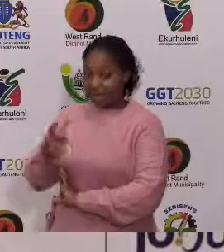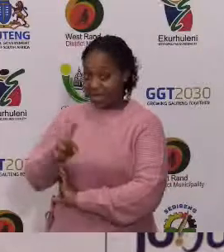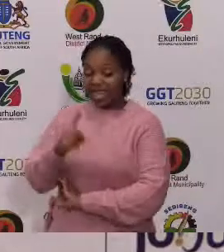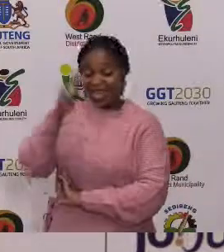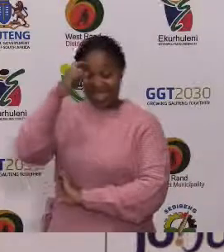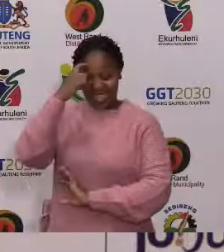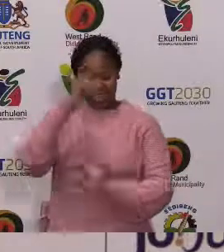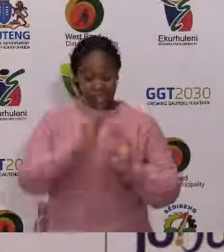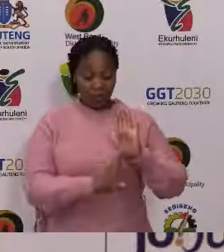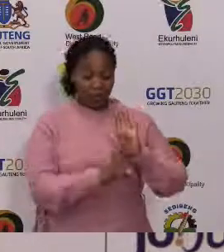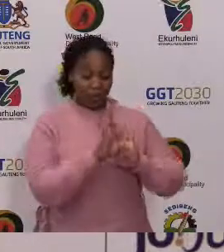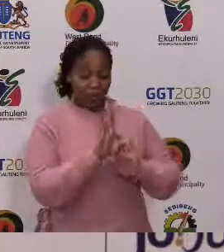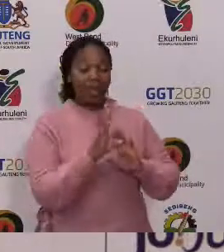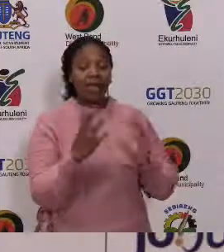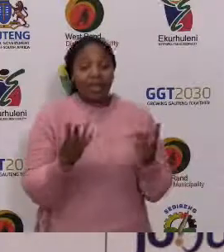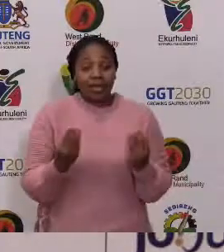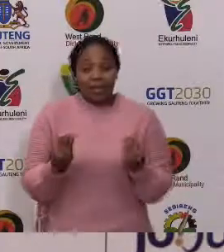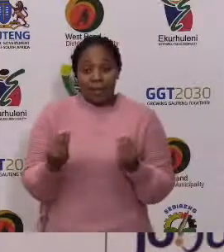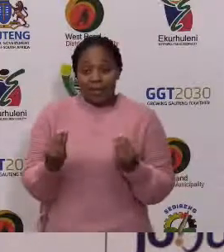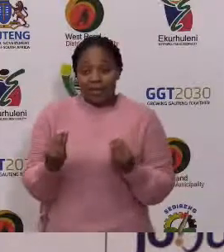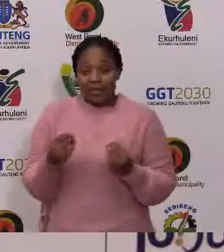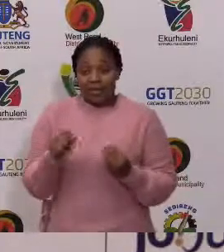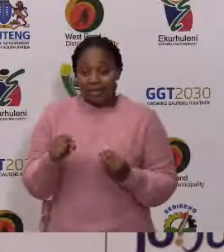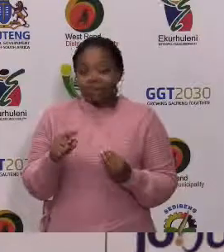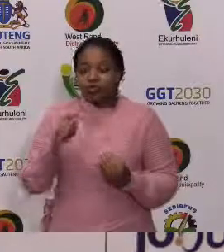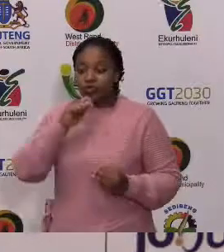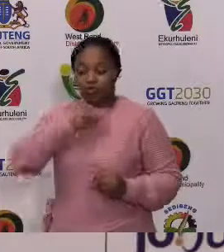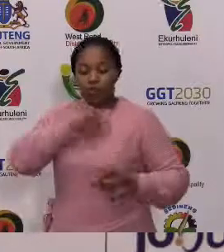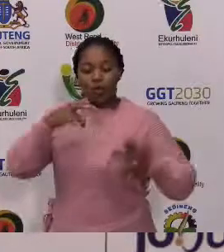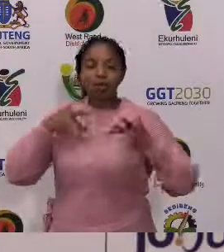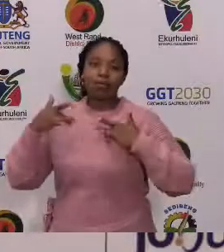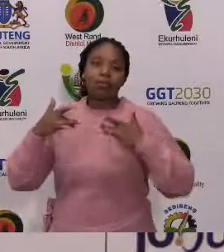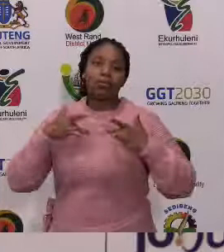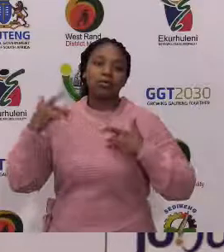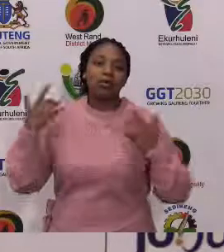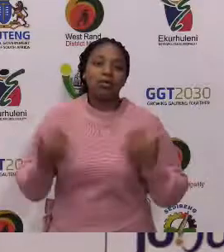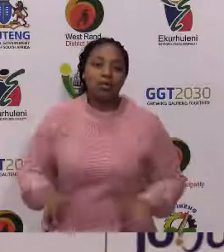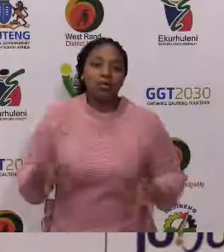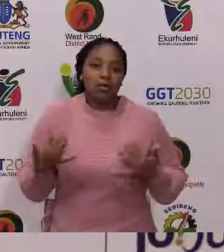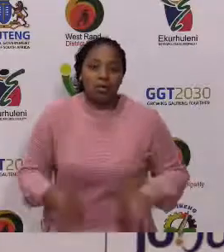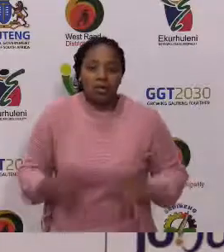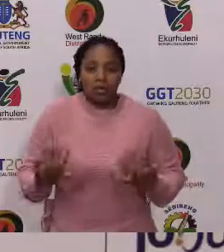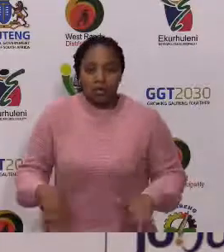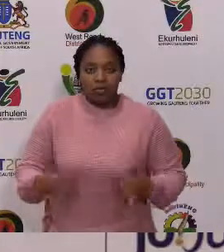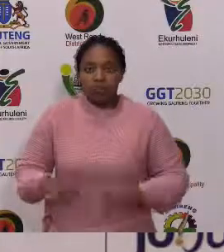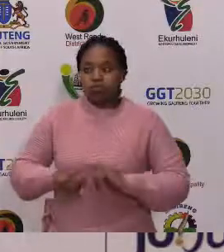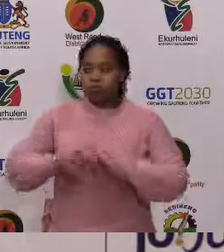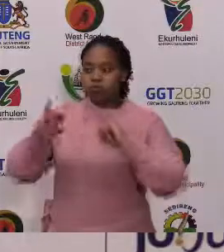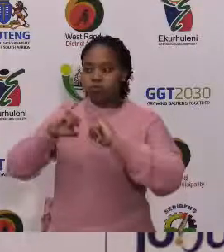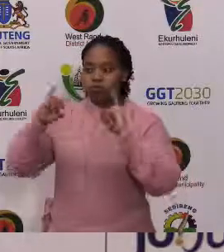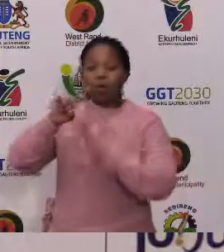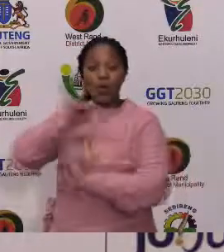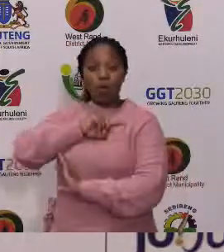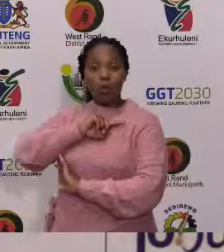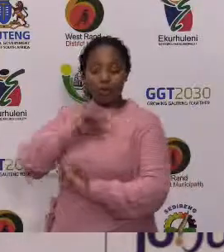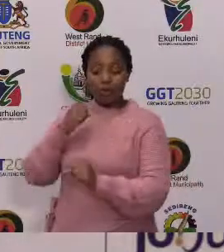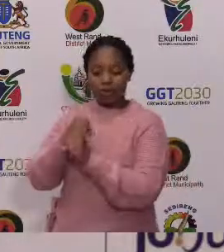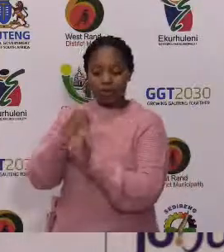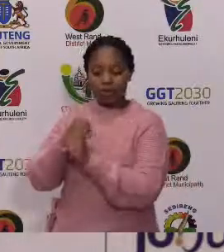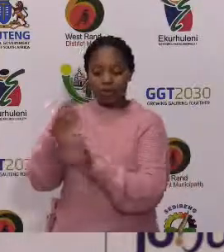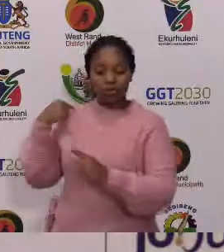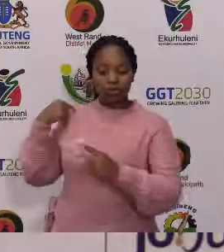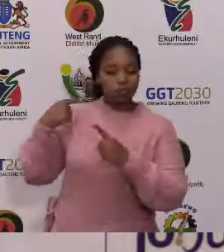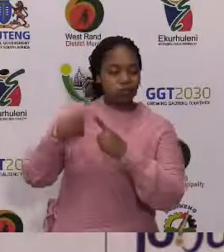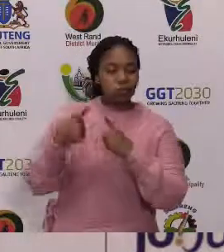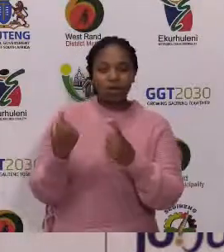in the numbers is of great concern to us. The work that they have now done